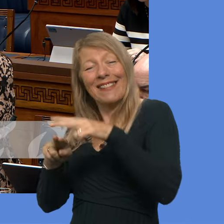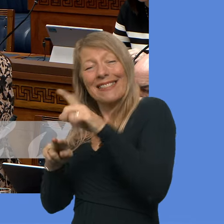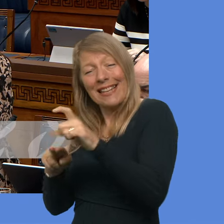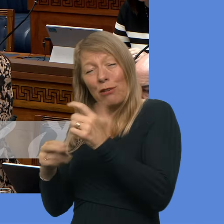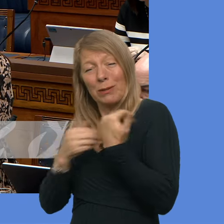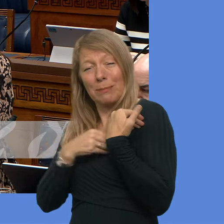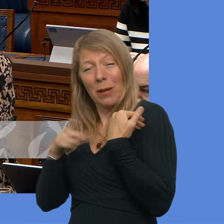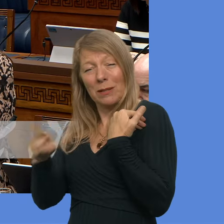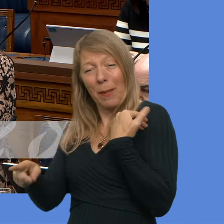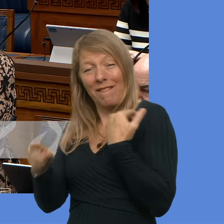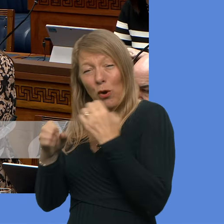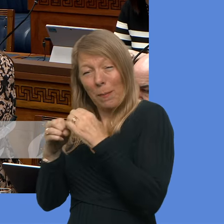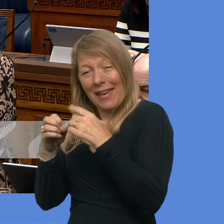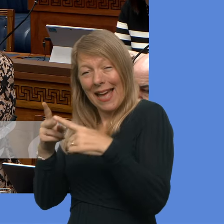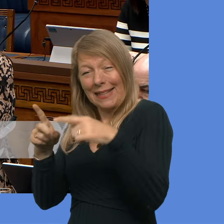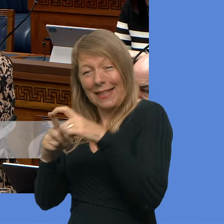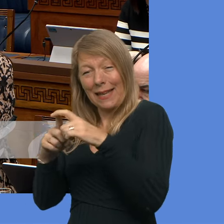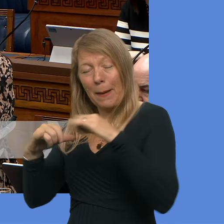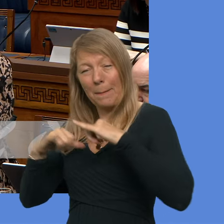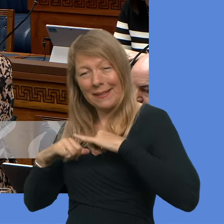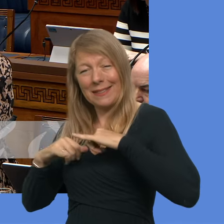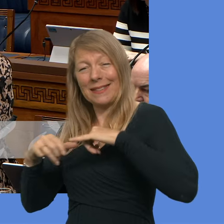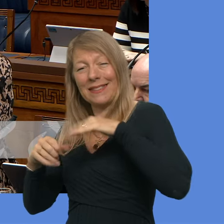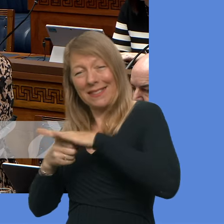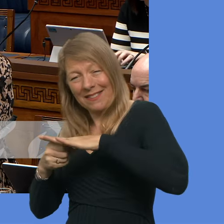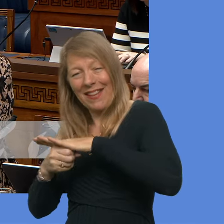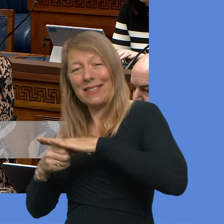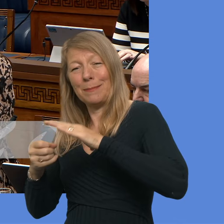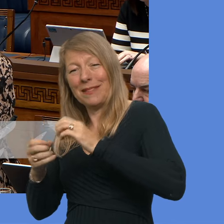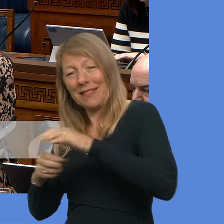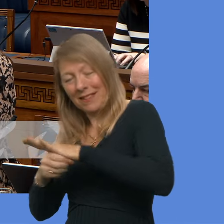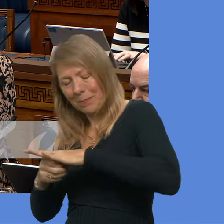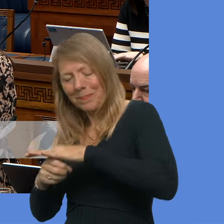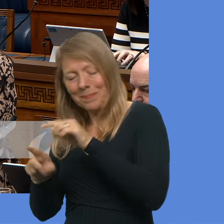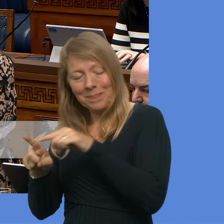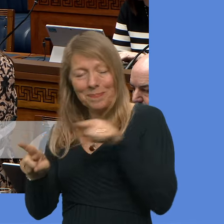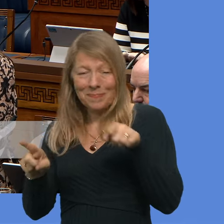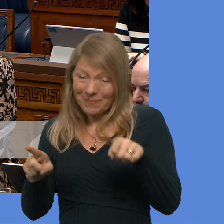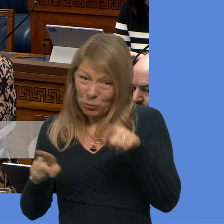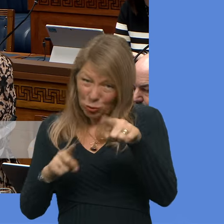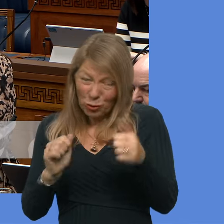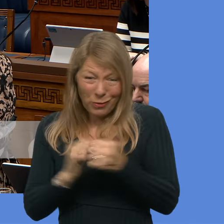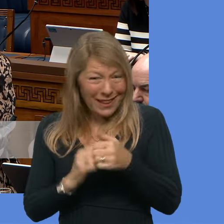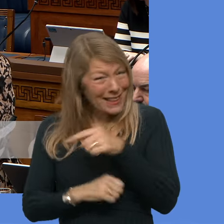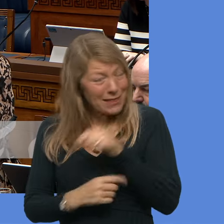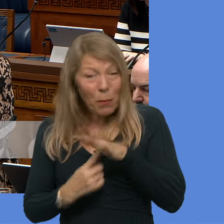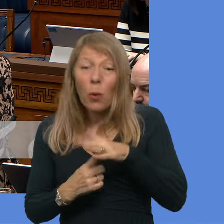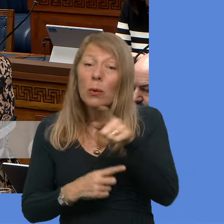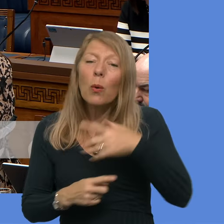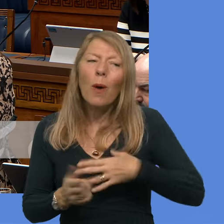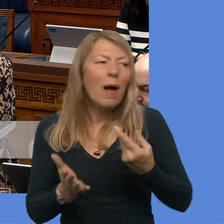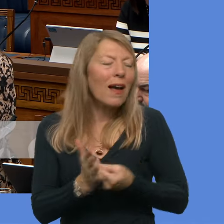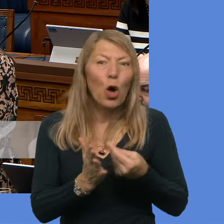Department to, in order for our local areas to thrive, that is very important? And thus, would you agree that working further with the Department